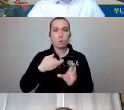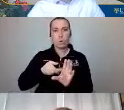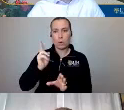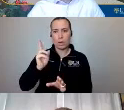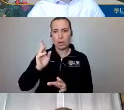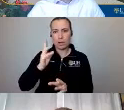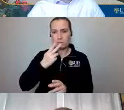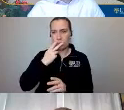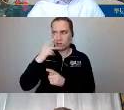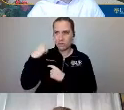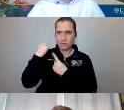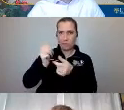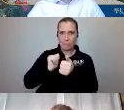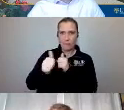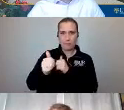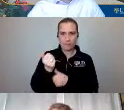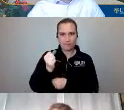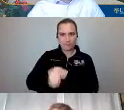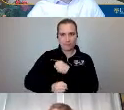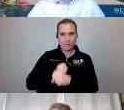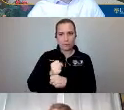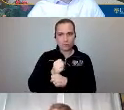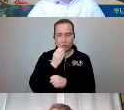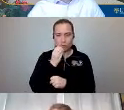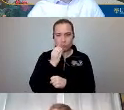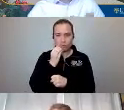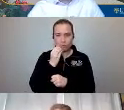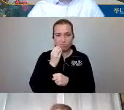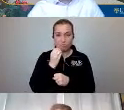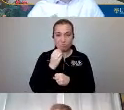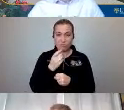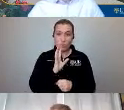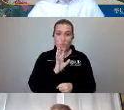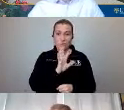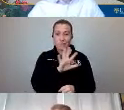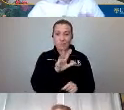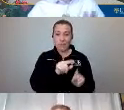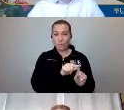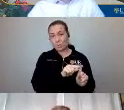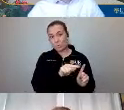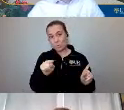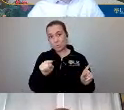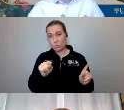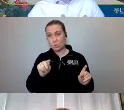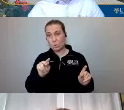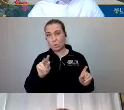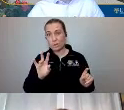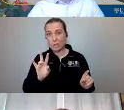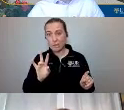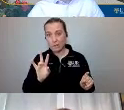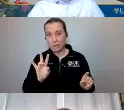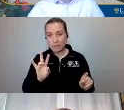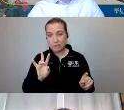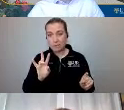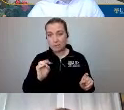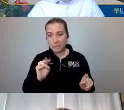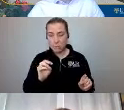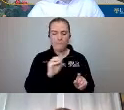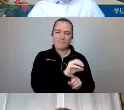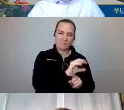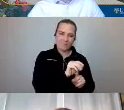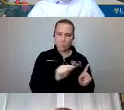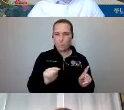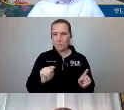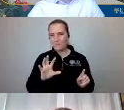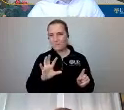more than 15 years. So you would continue from 55, presumably, or 50 or 55 whenever you start until you meet